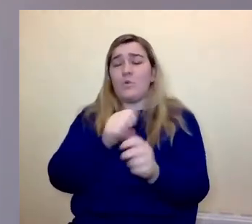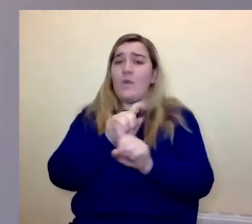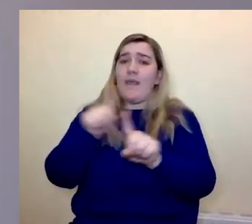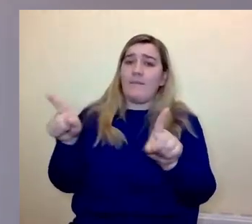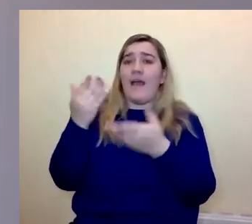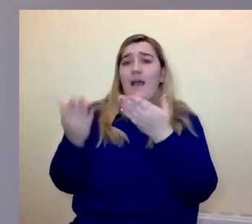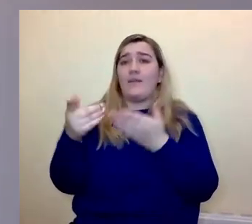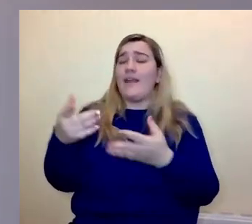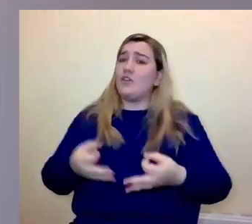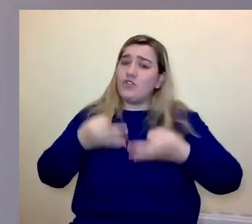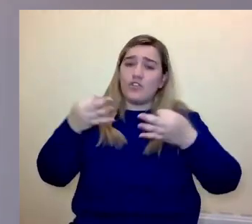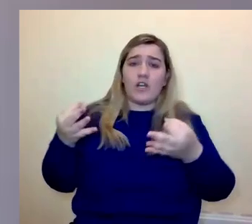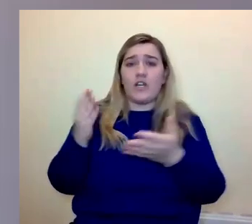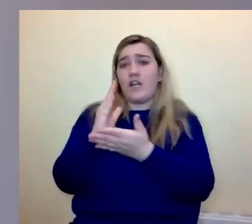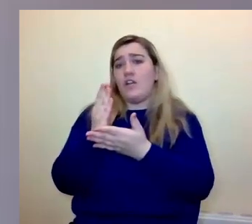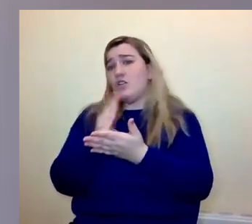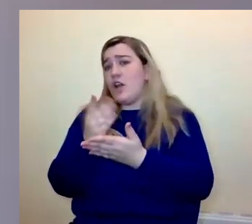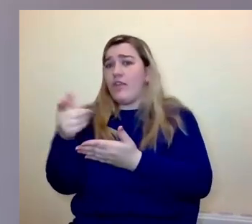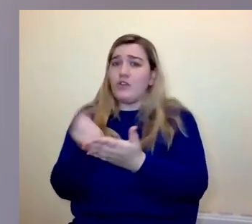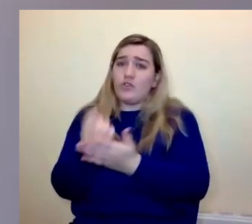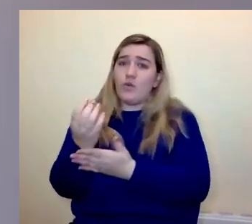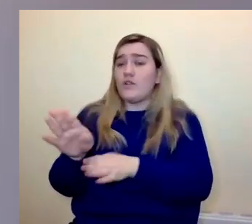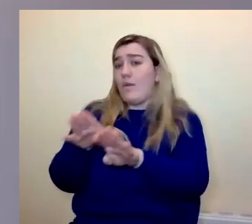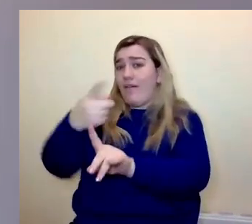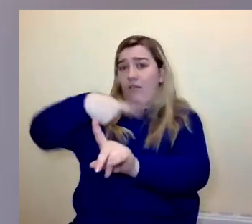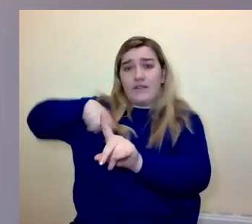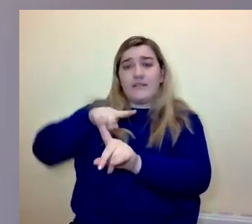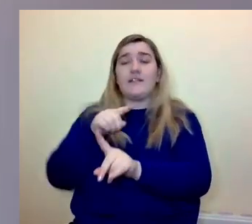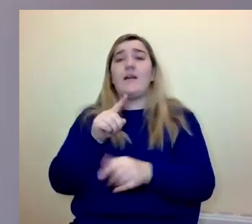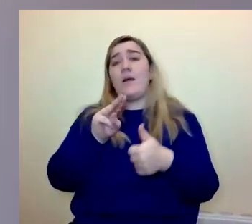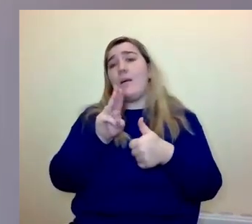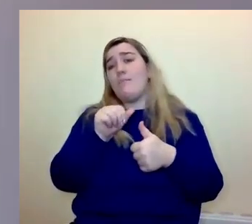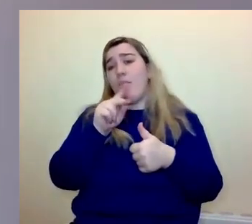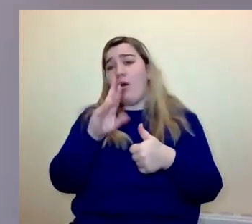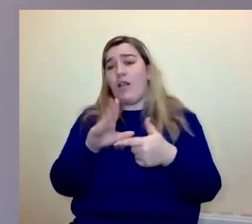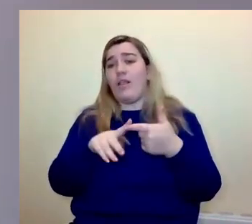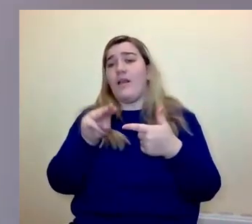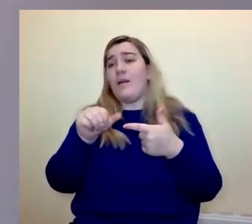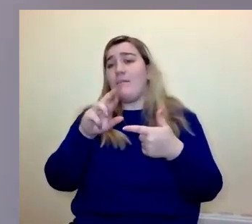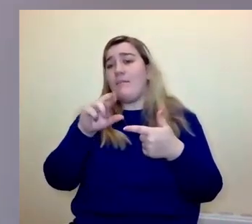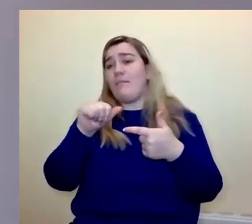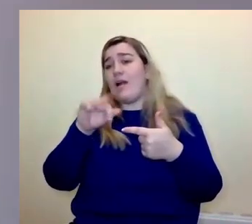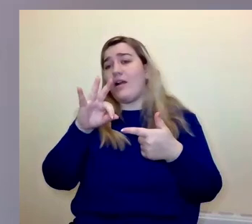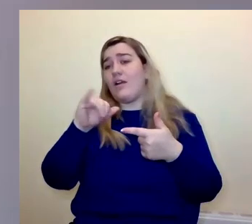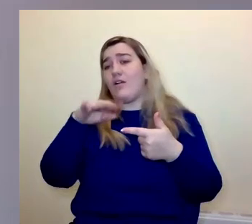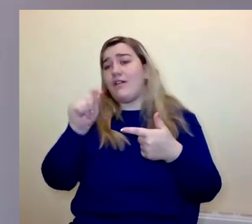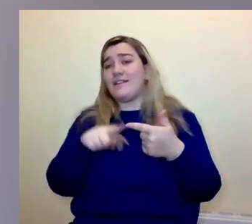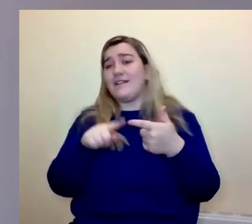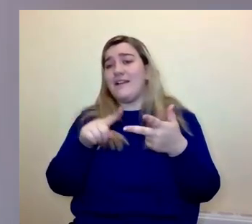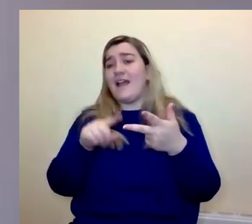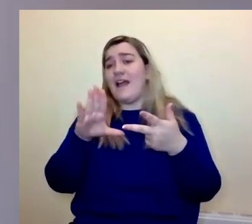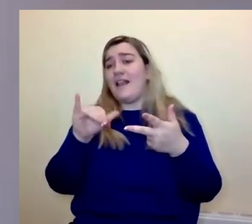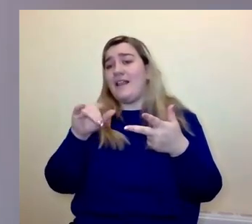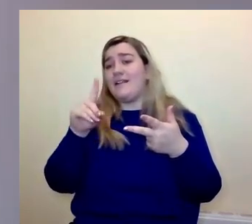generously shared our stories with us. Paul, Margaret, Fionn, Lydia and Florin, I see, are mentioned directly in the training